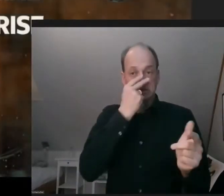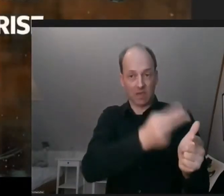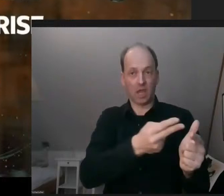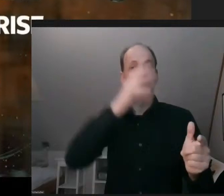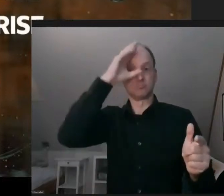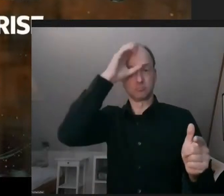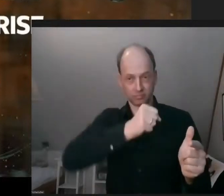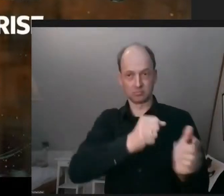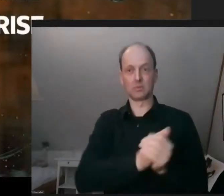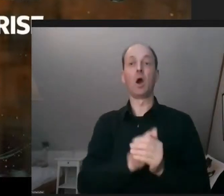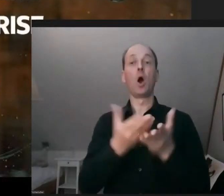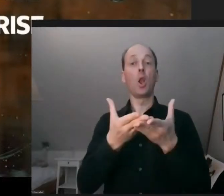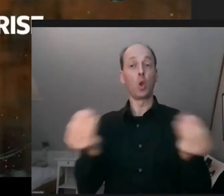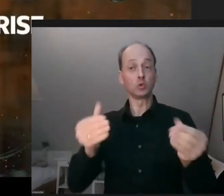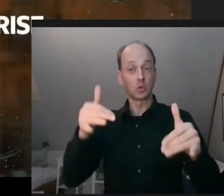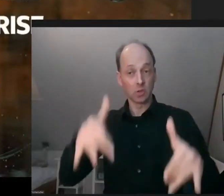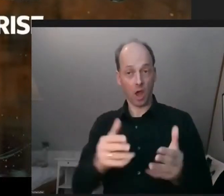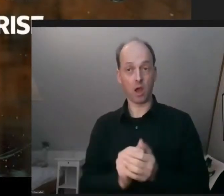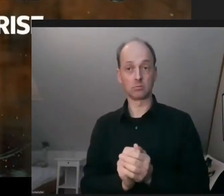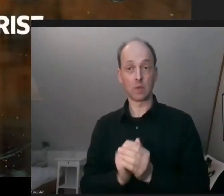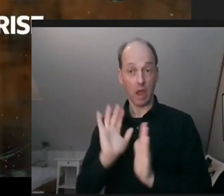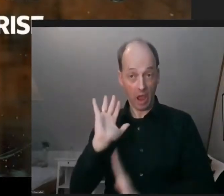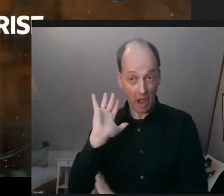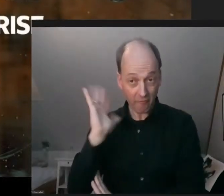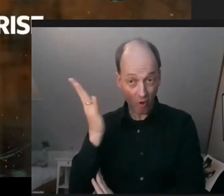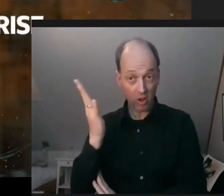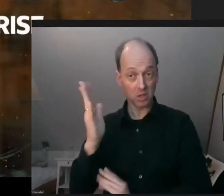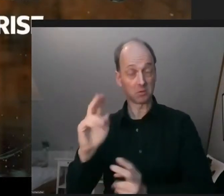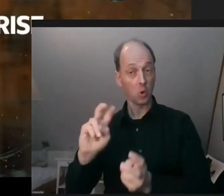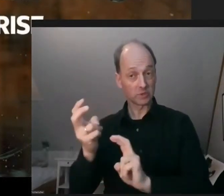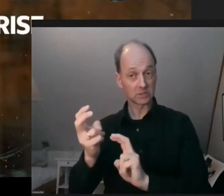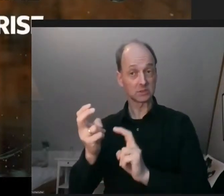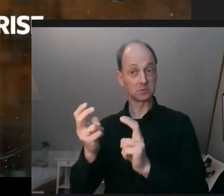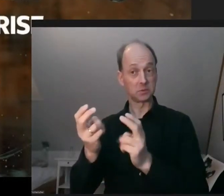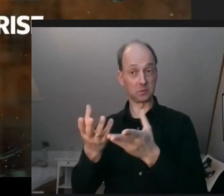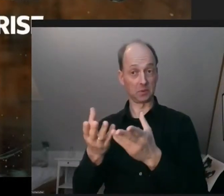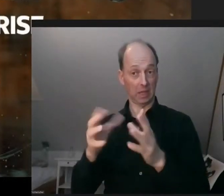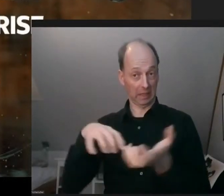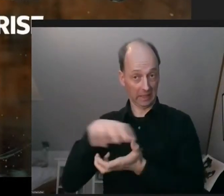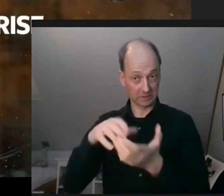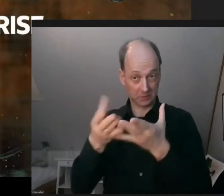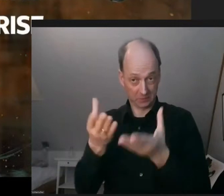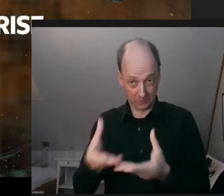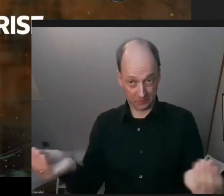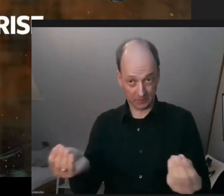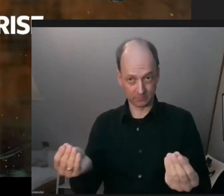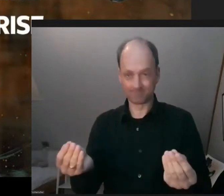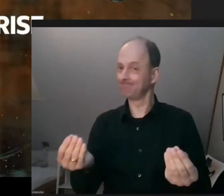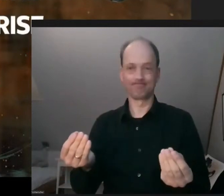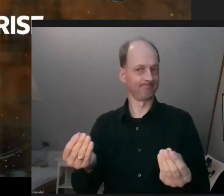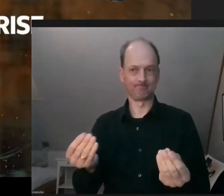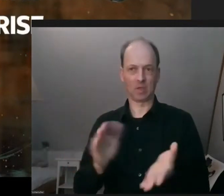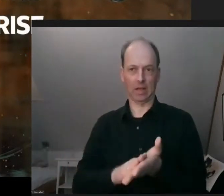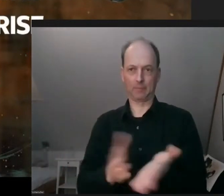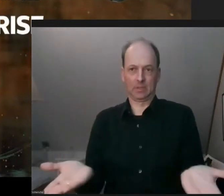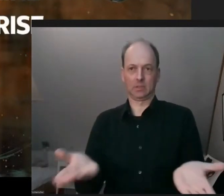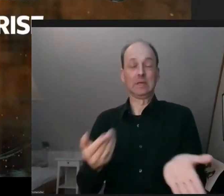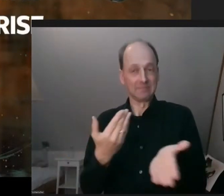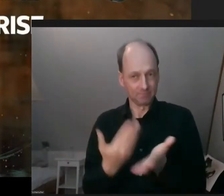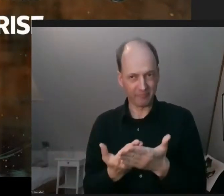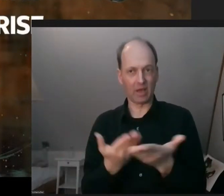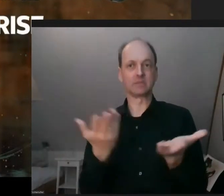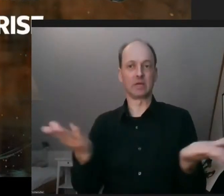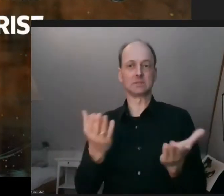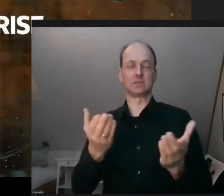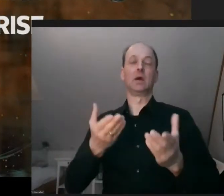detected. And the big question is, why is nothing done? So you assume probably that this thesis of climate crisis